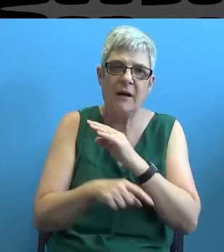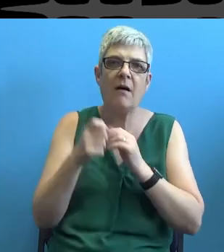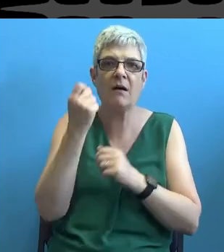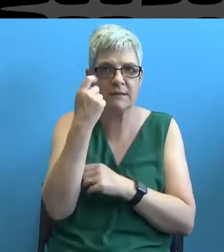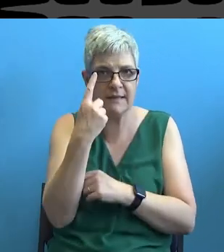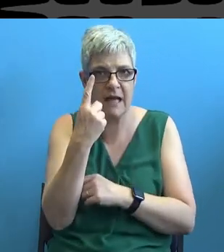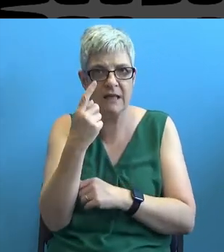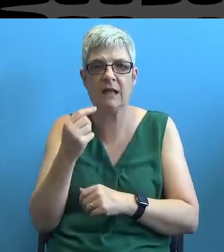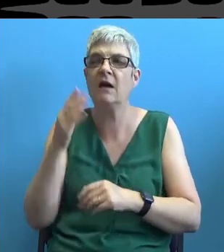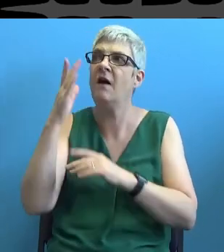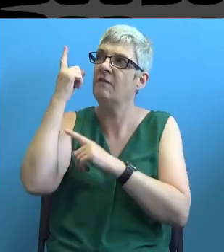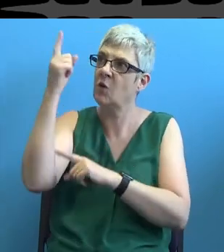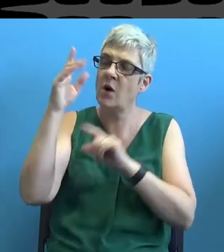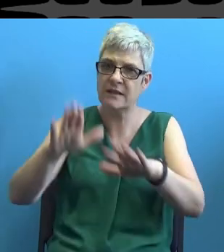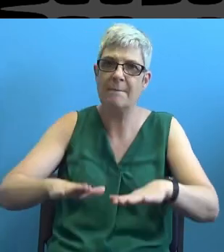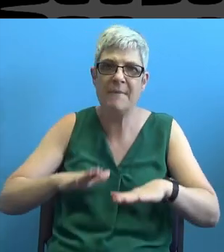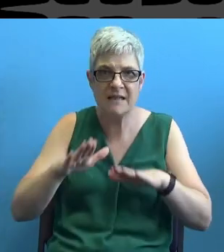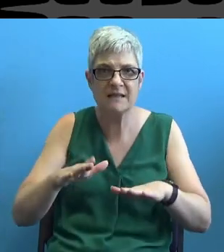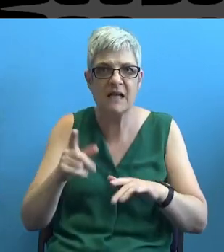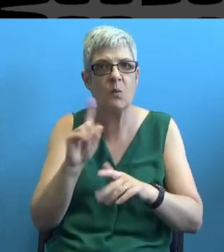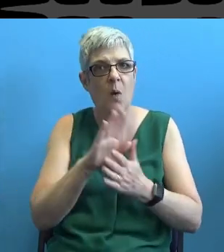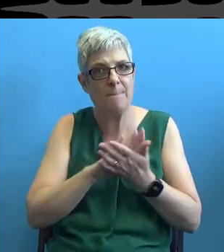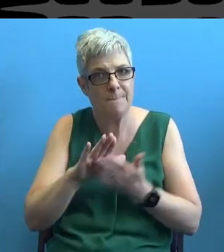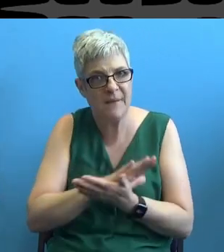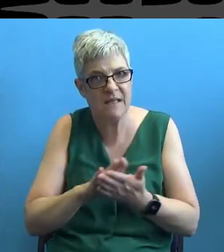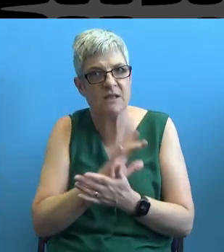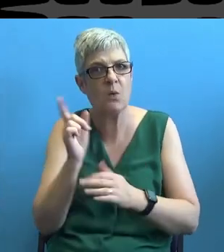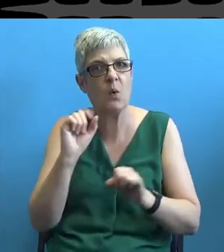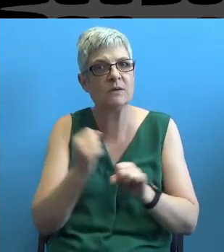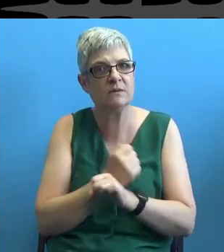God really is and what it means and does for us.